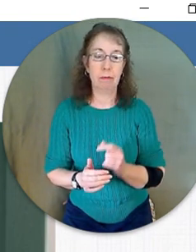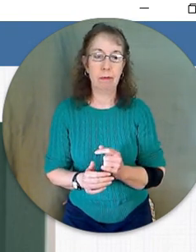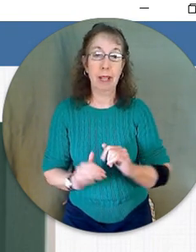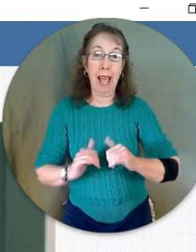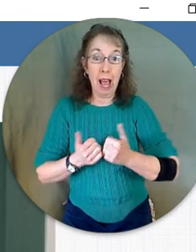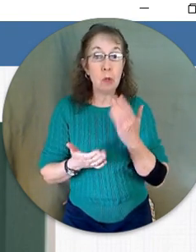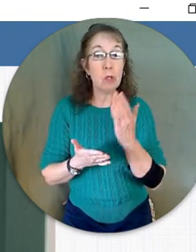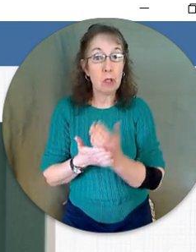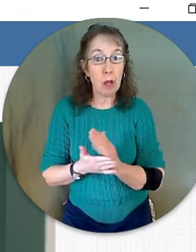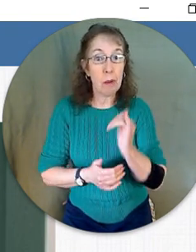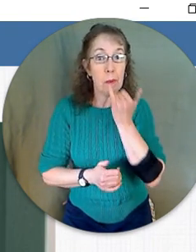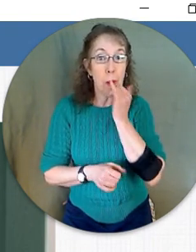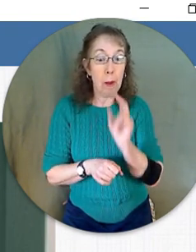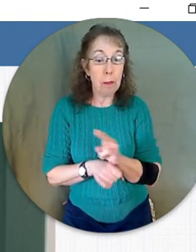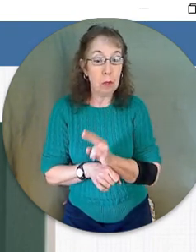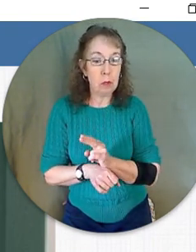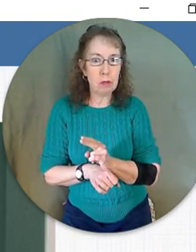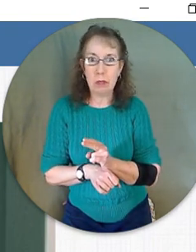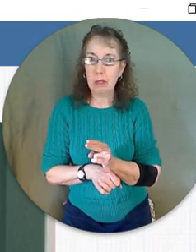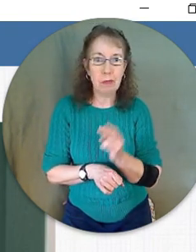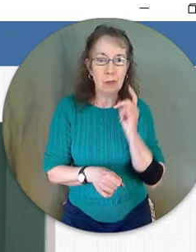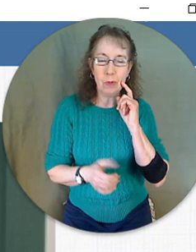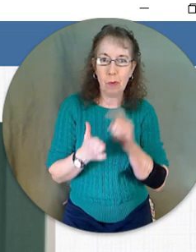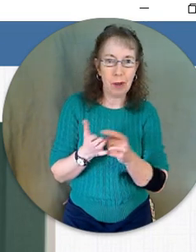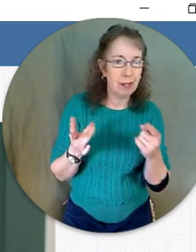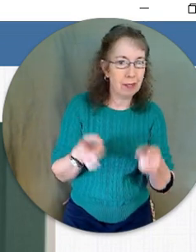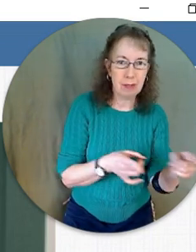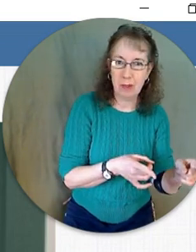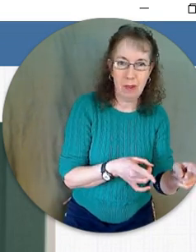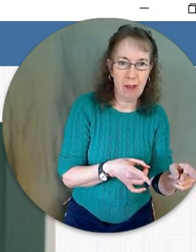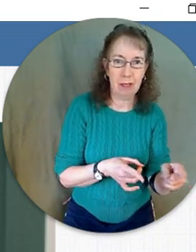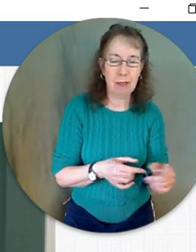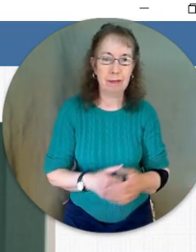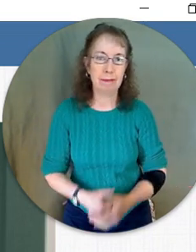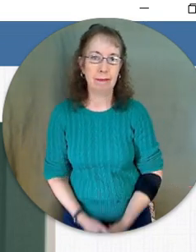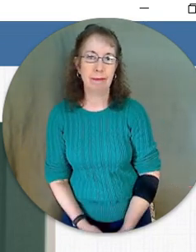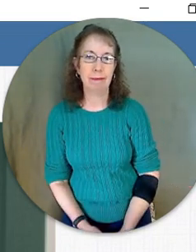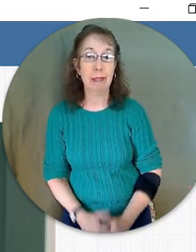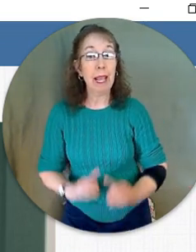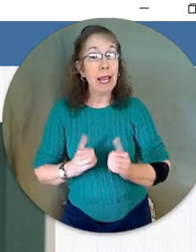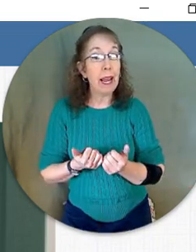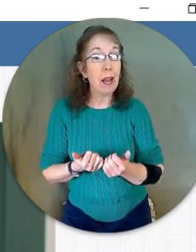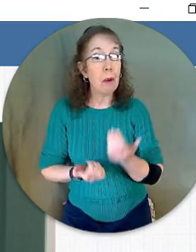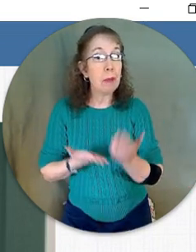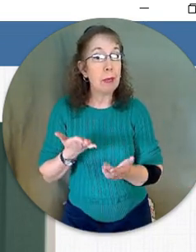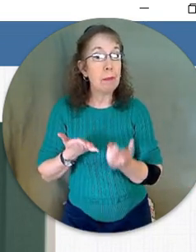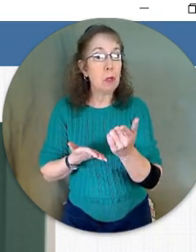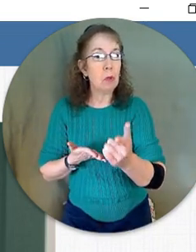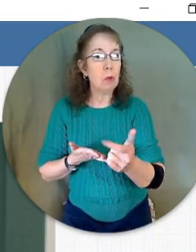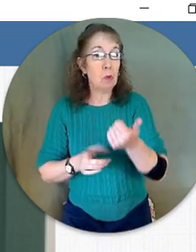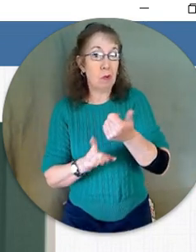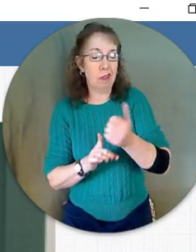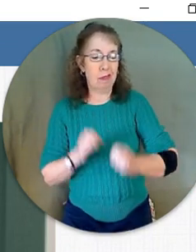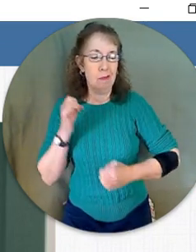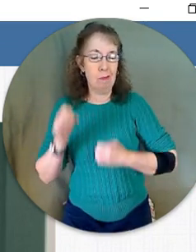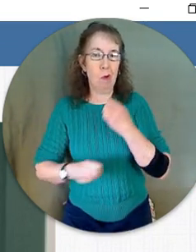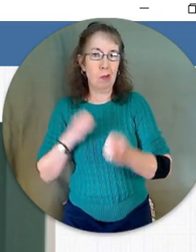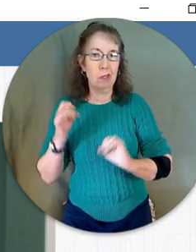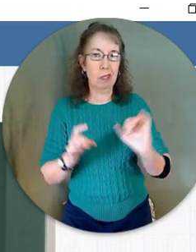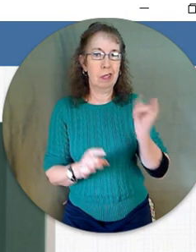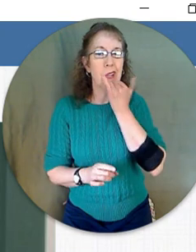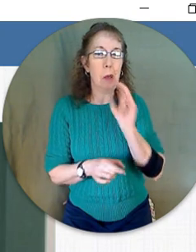how you can stop it if you don't recognize that it's going on, and how you might actually be emotionally